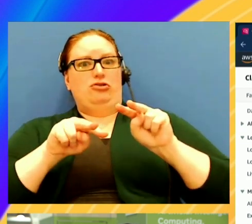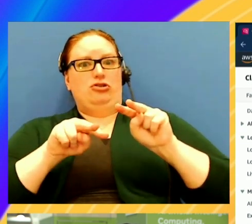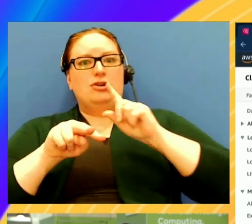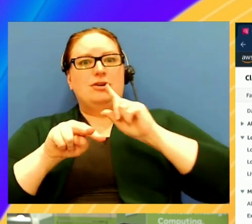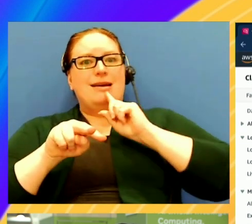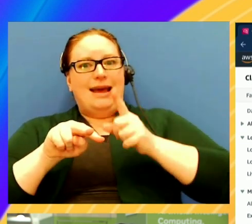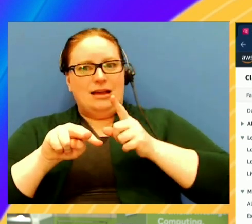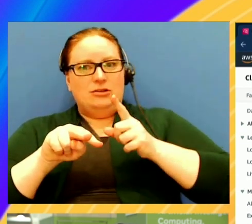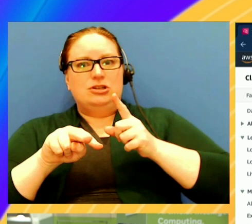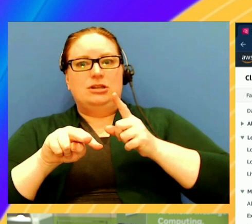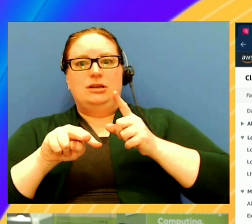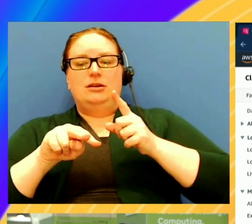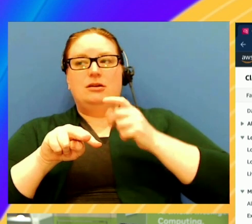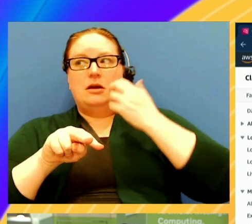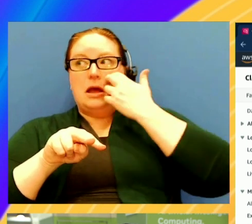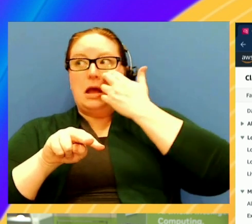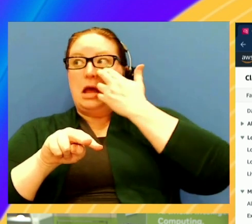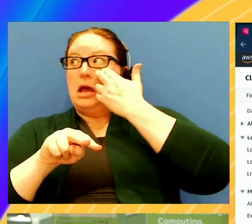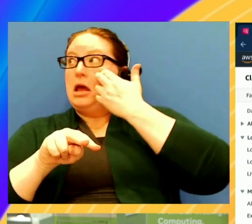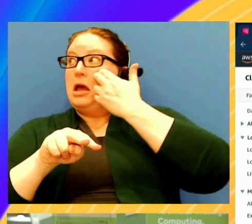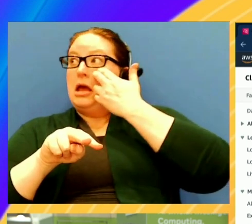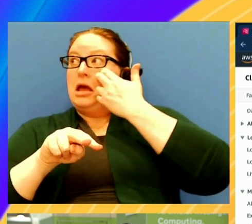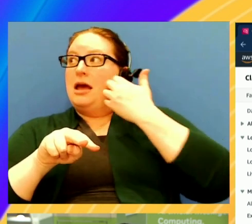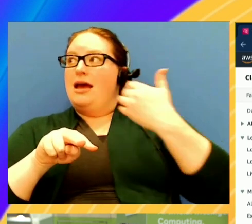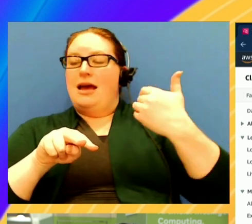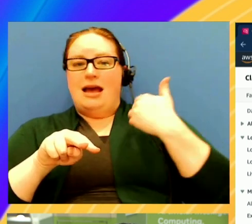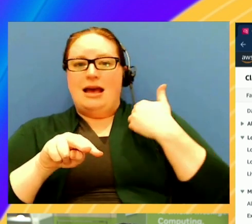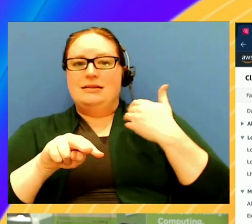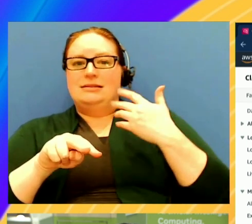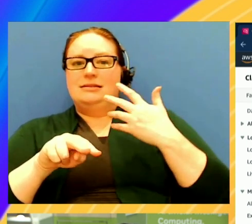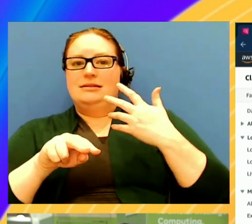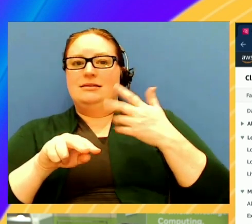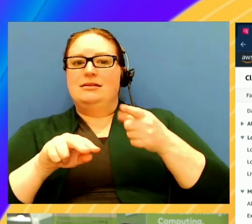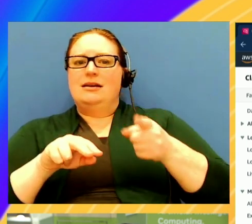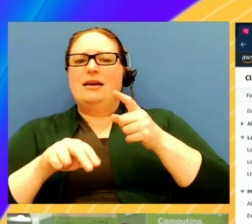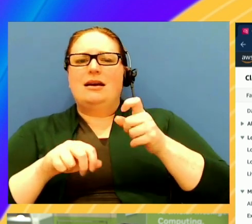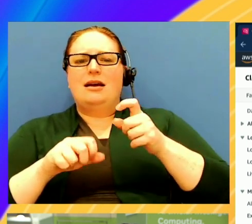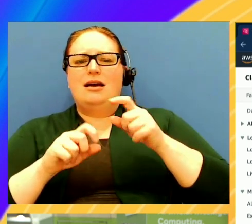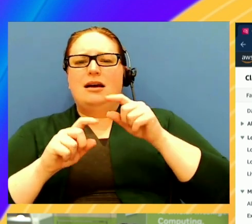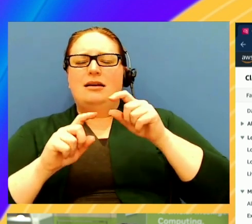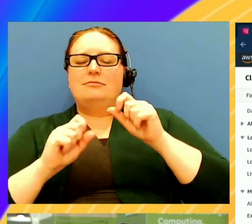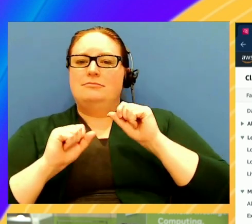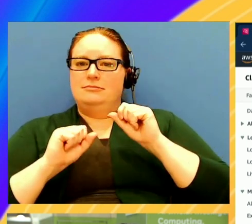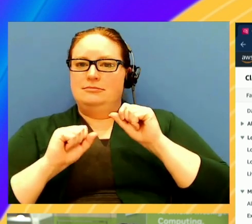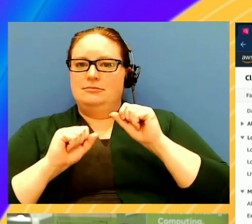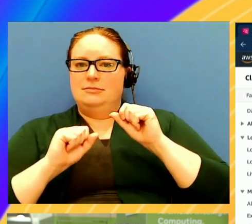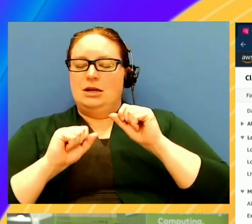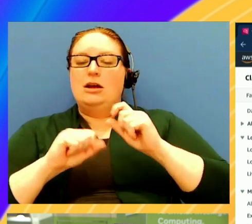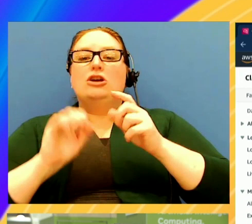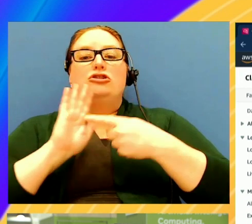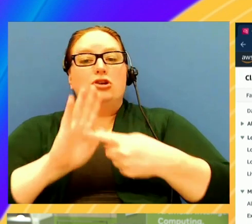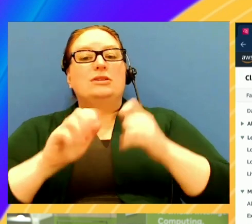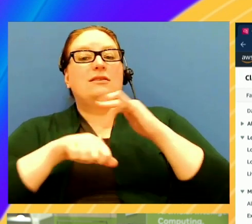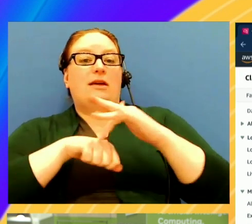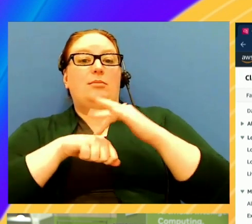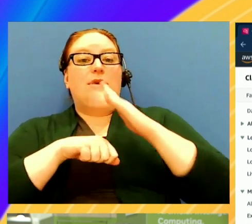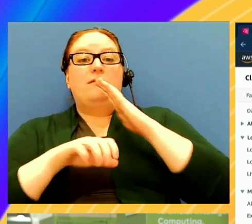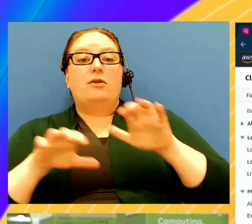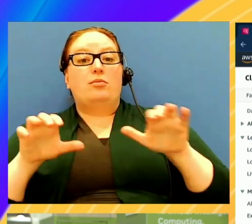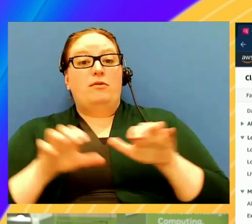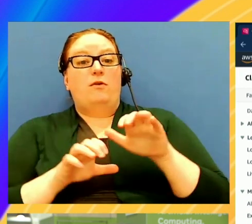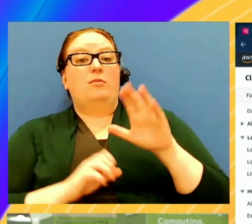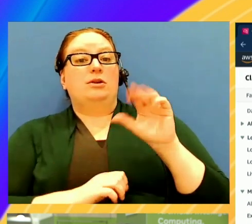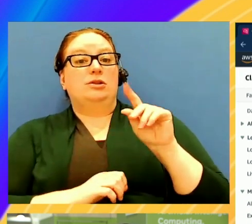a particular and the graph where the availability or the performance score drops